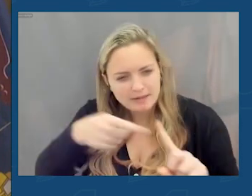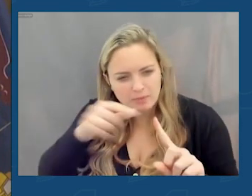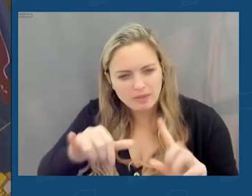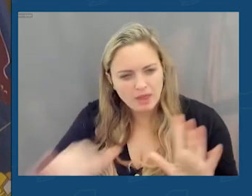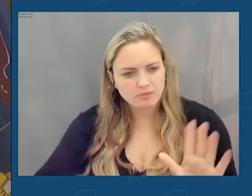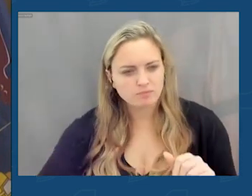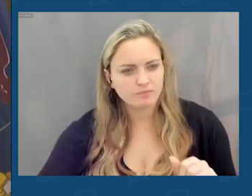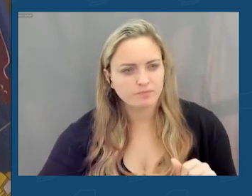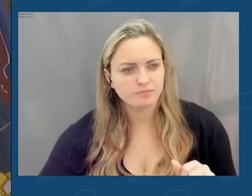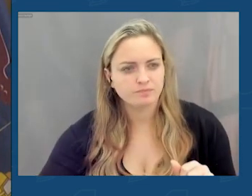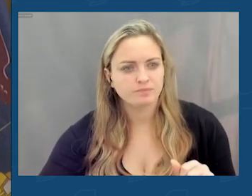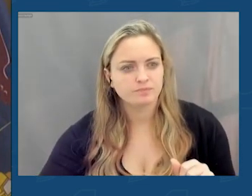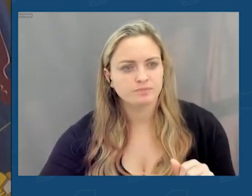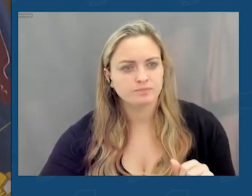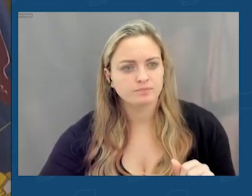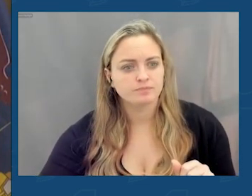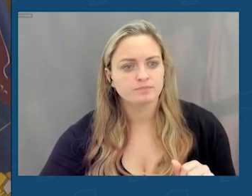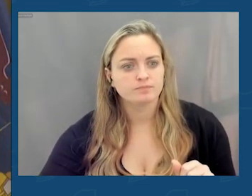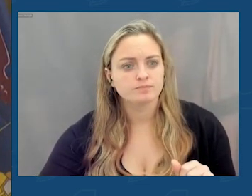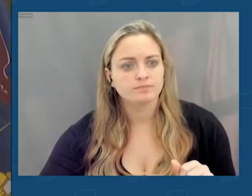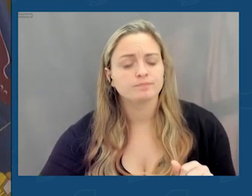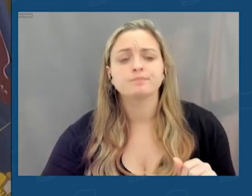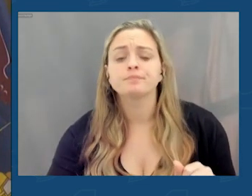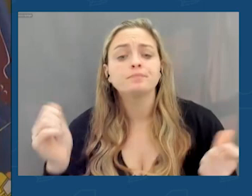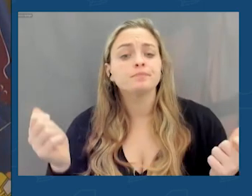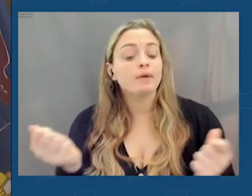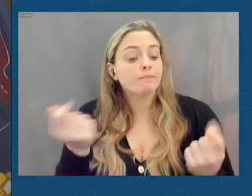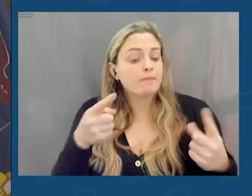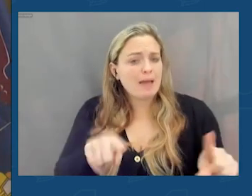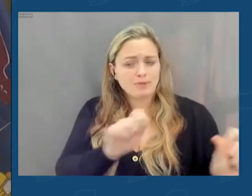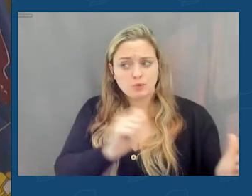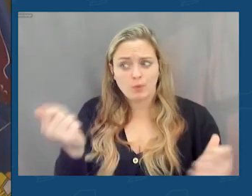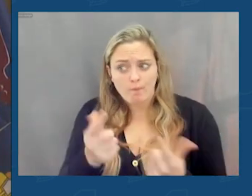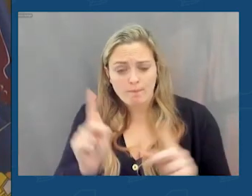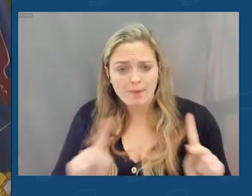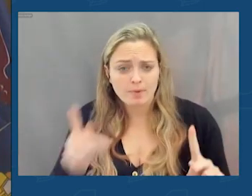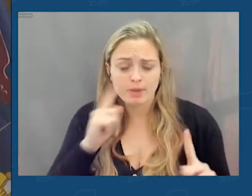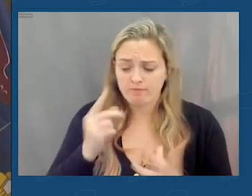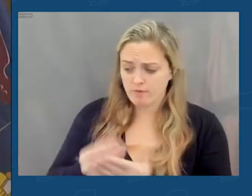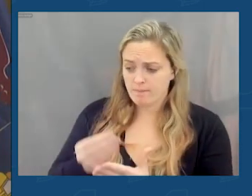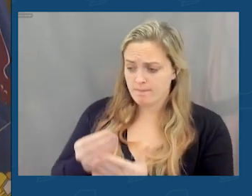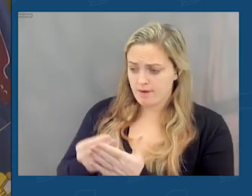to everybody. But if you've got money in your bank account, you're going to